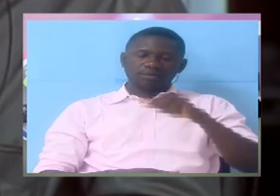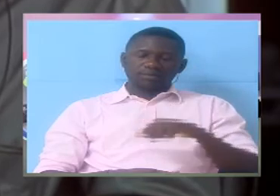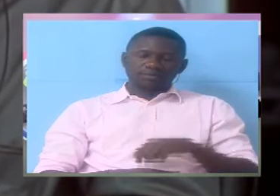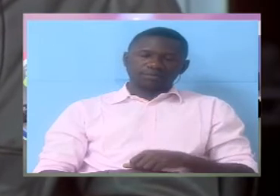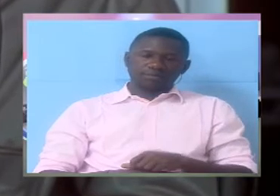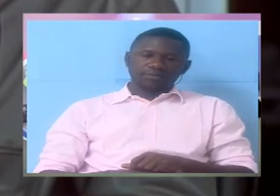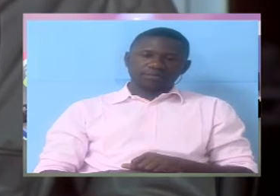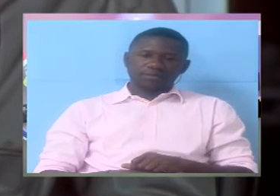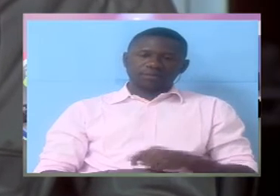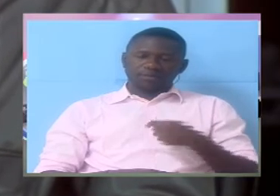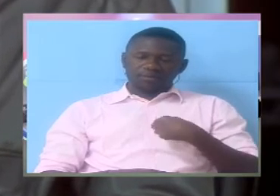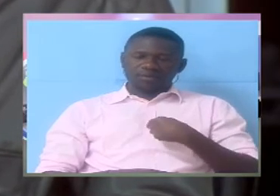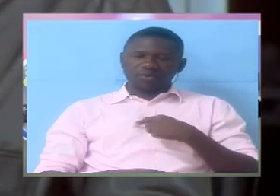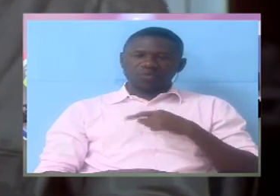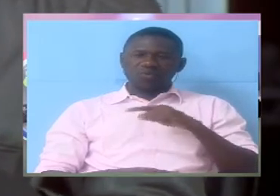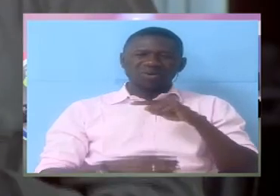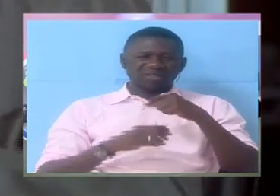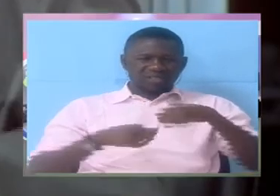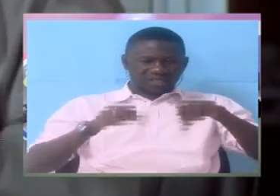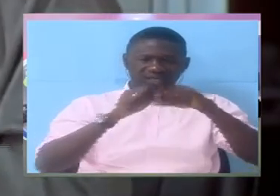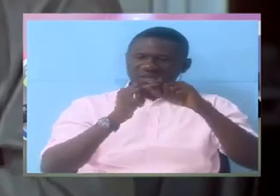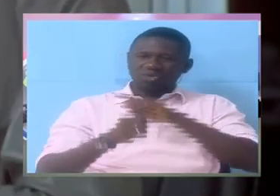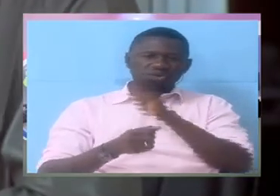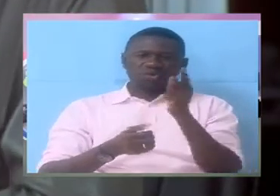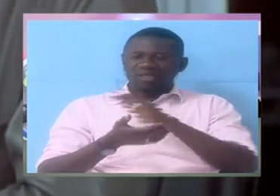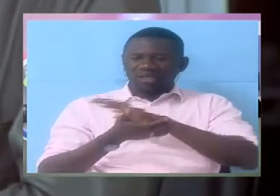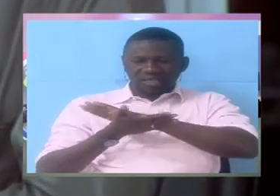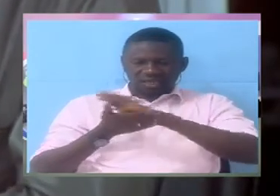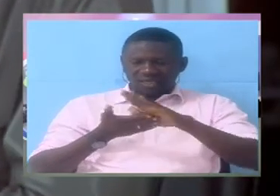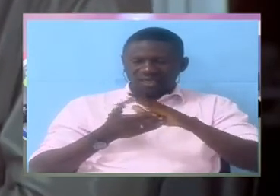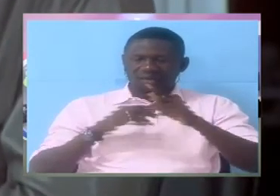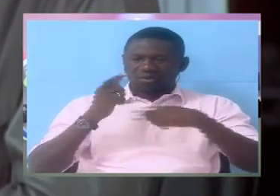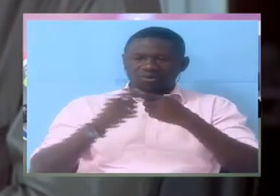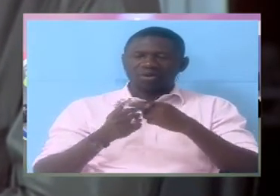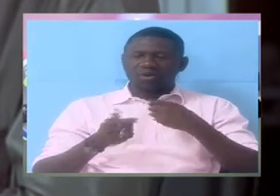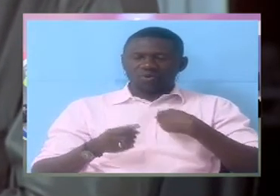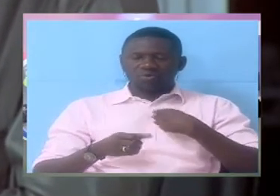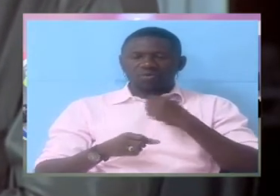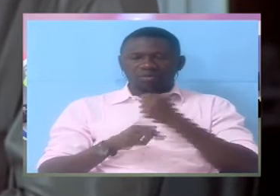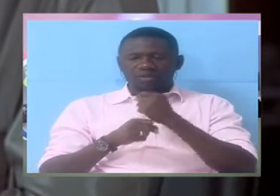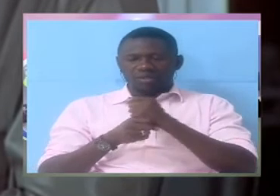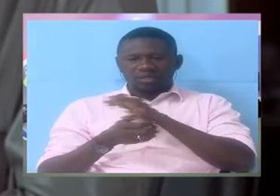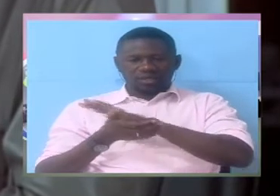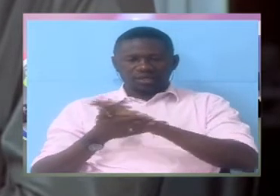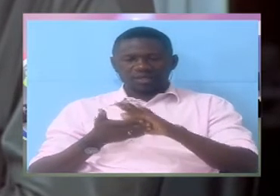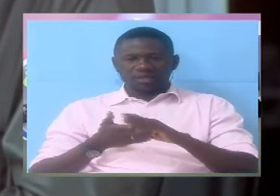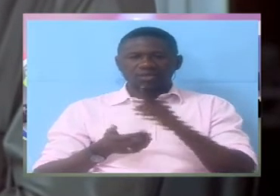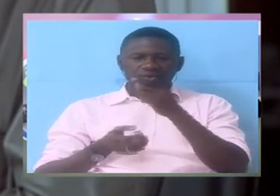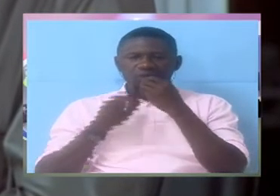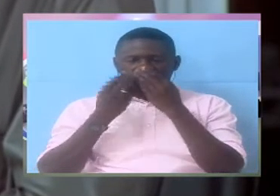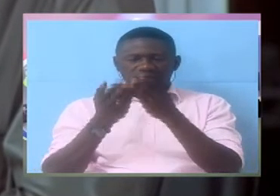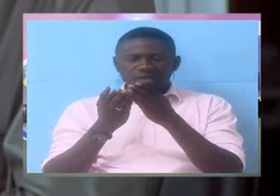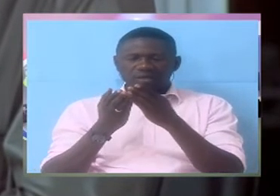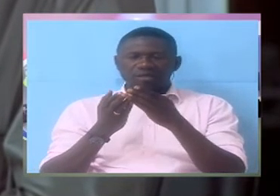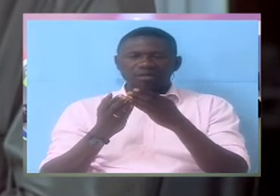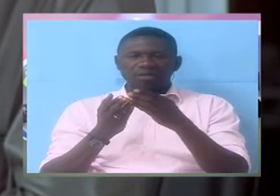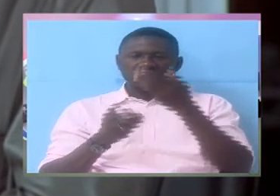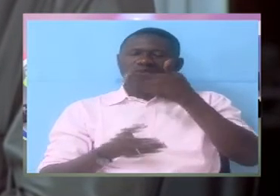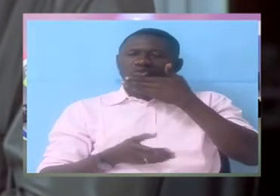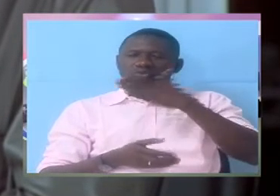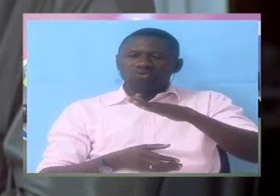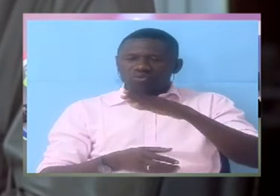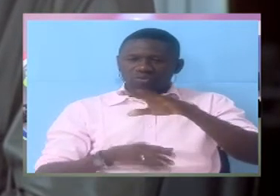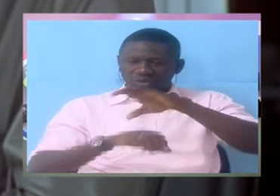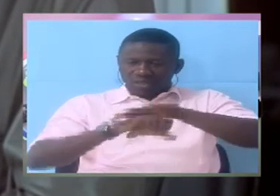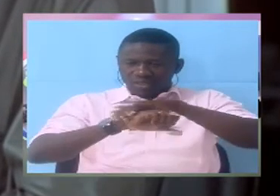mang kwe mba kila tanga auto penge. Iko funding kio almenu aliyemutanu sata ukona. Kusera kundalem